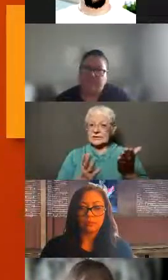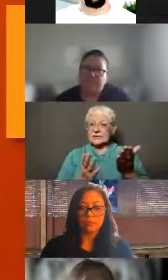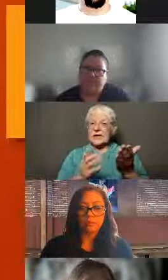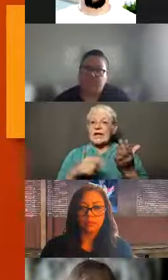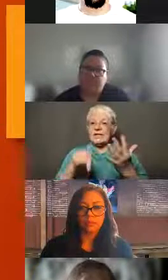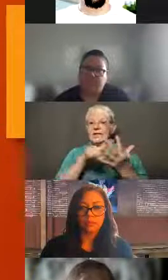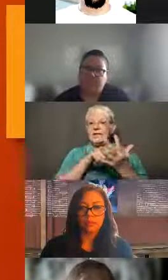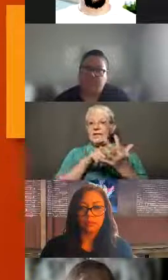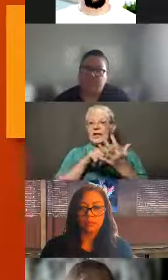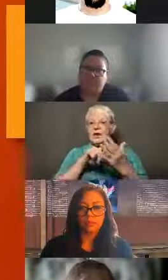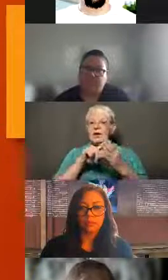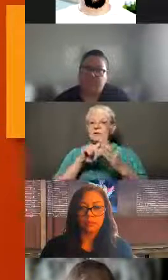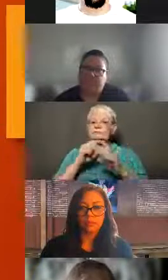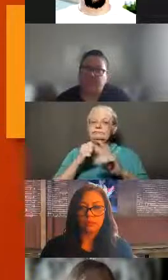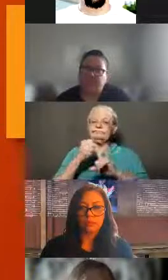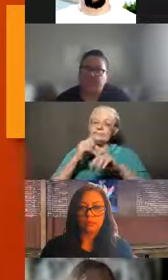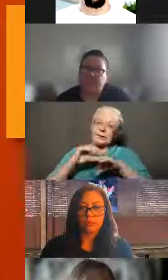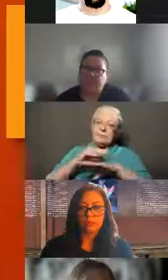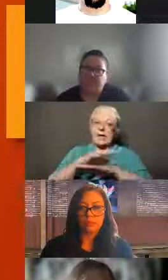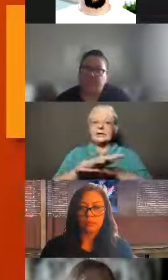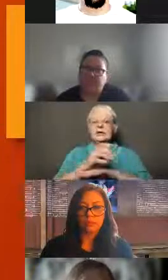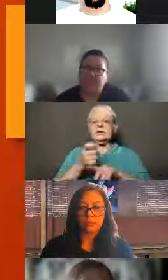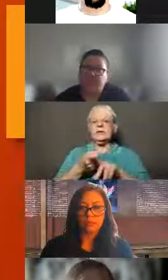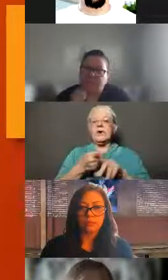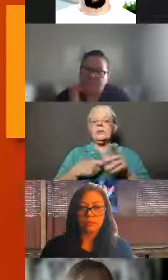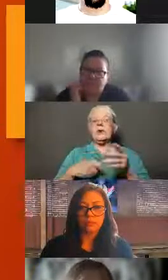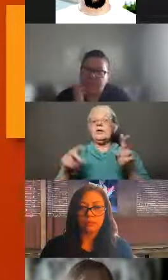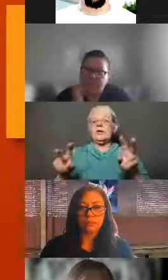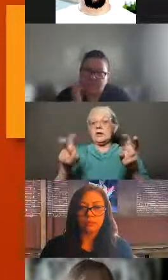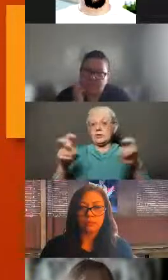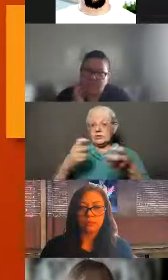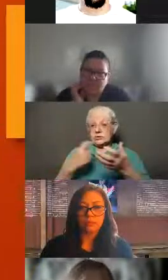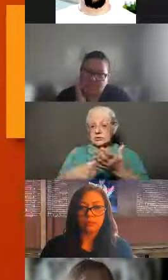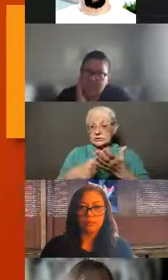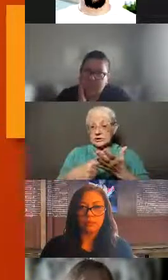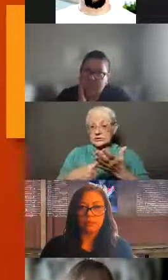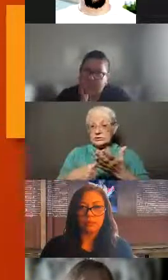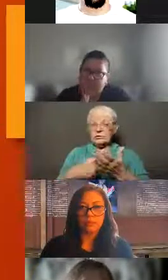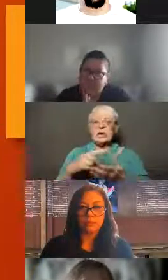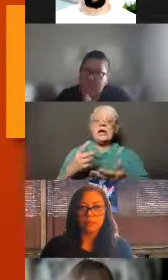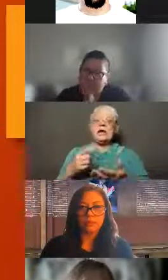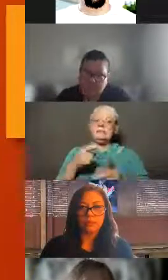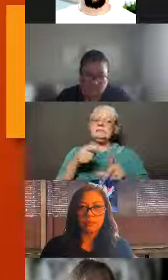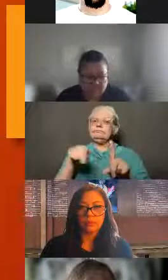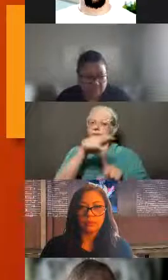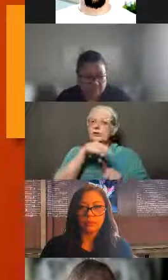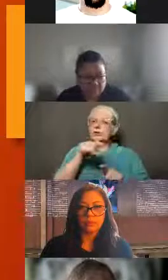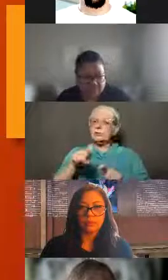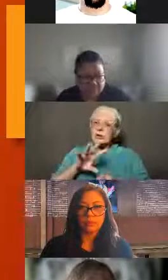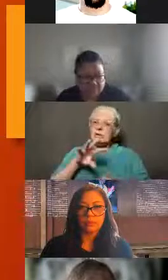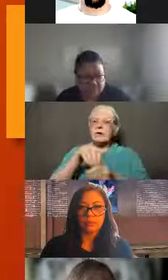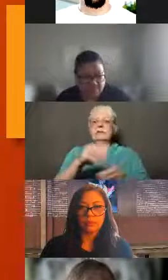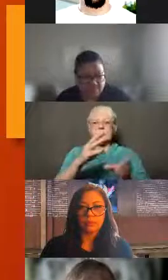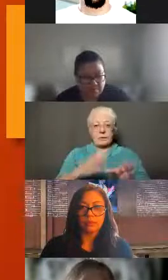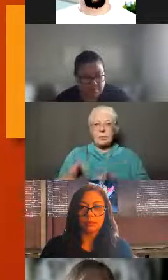issues that we're discussing, actually involved in the planning and evaluation efforts of this. I